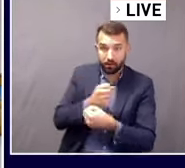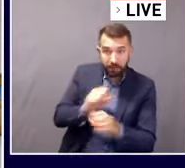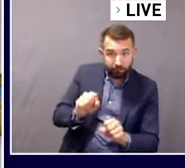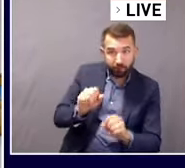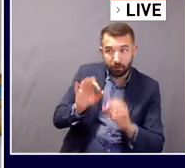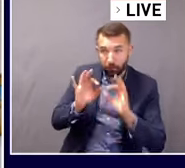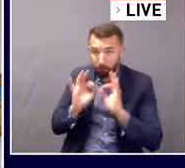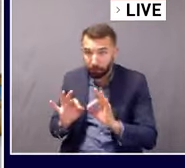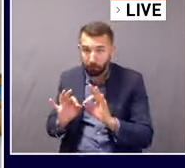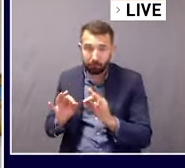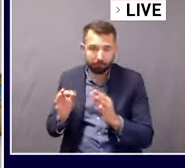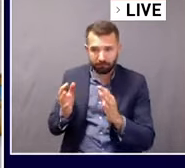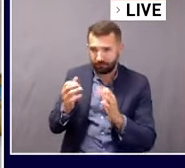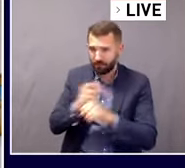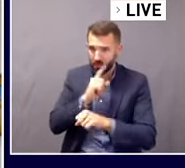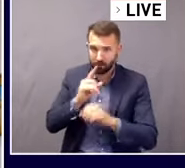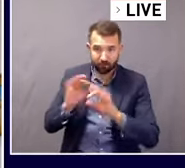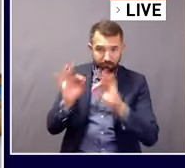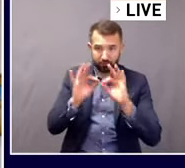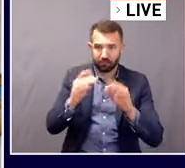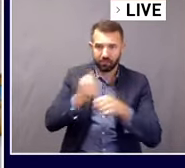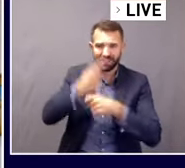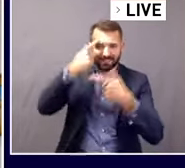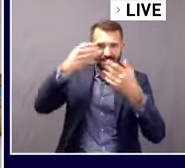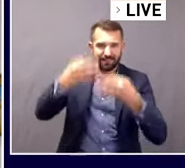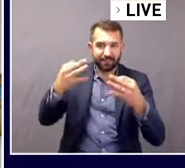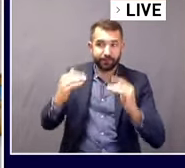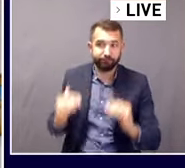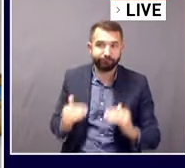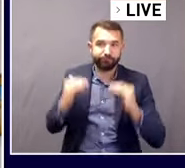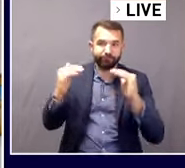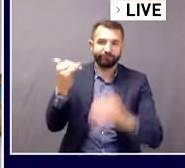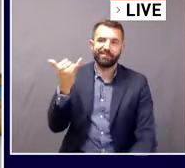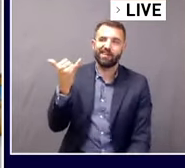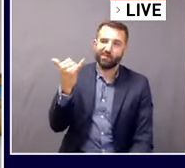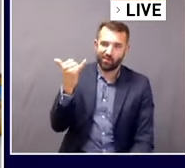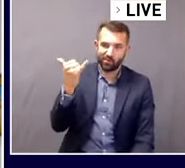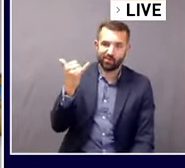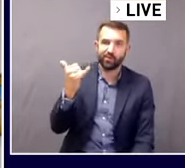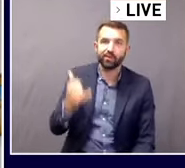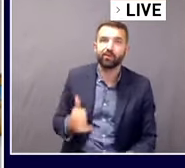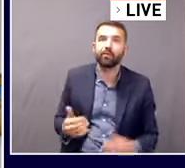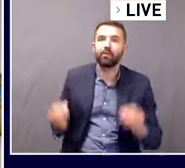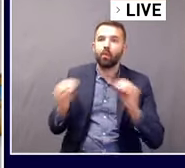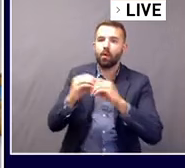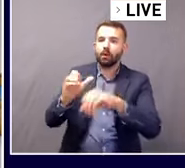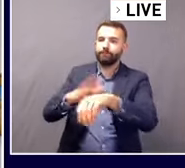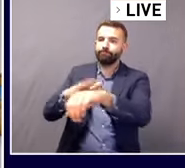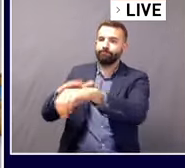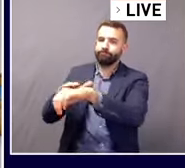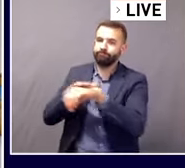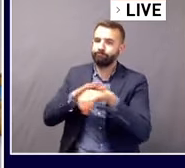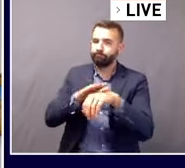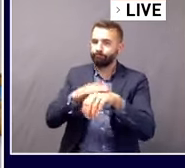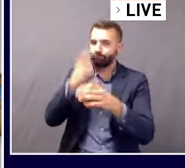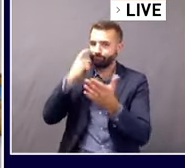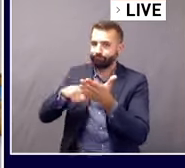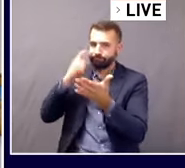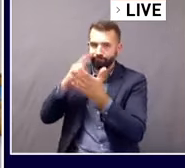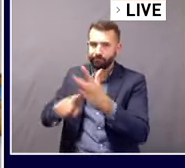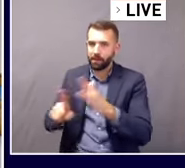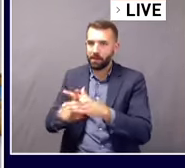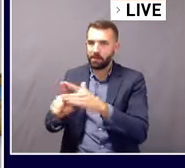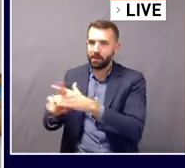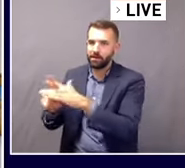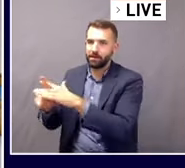up ultimately moving things to the yellow designation, because we saw those early warning signs and thus built in that extra reporting